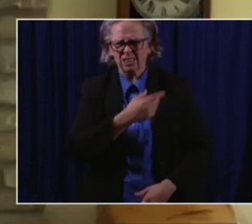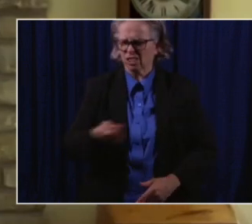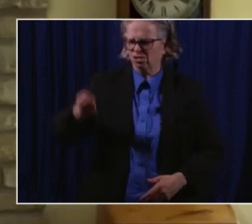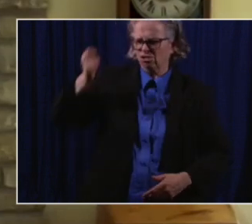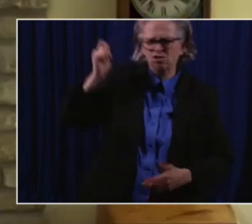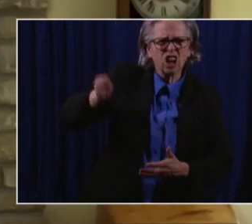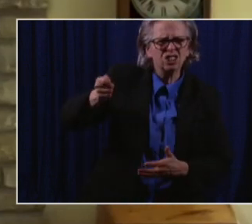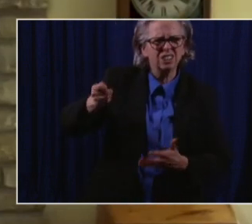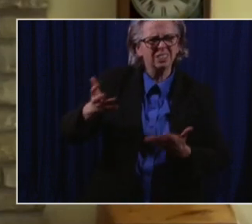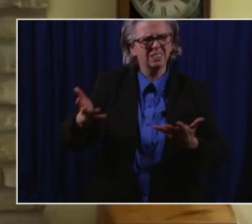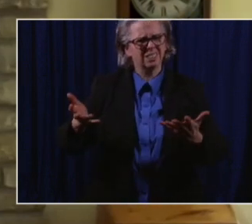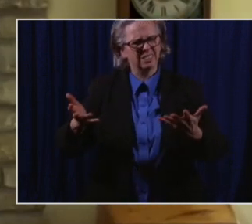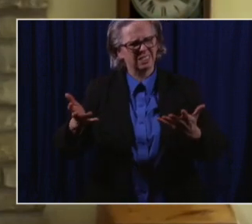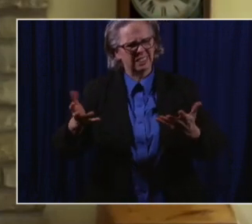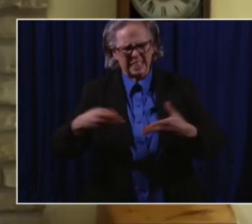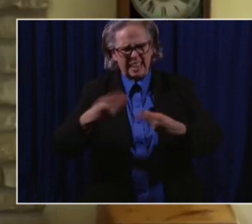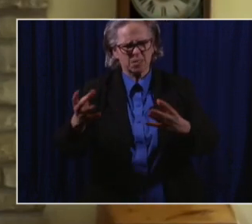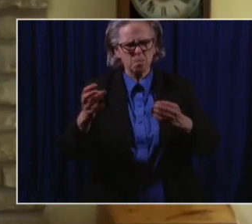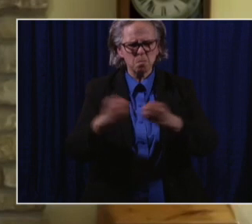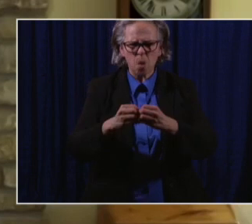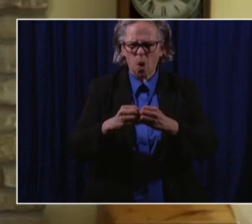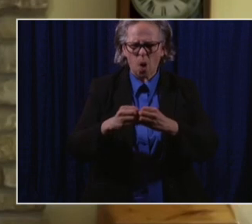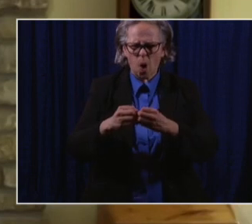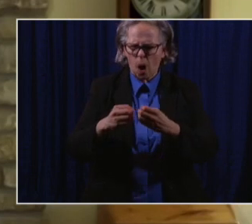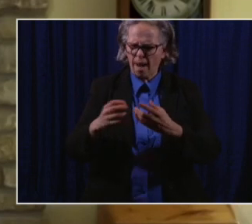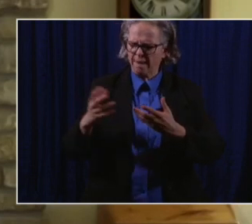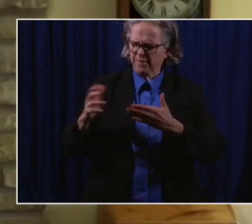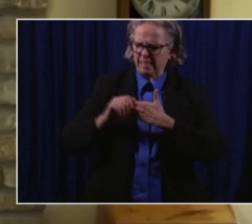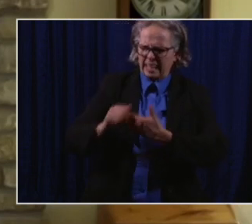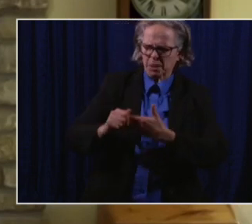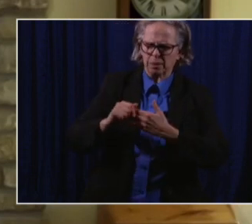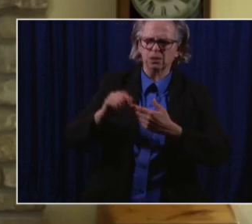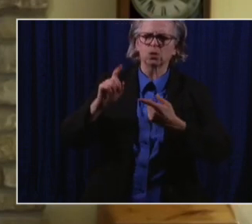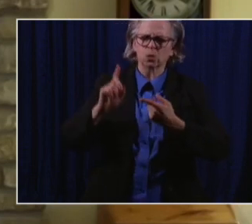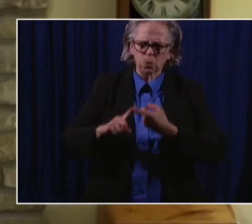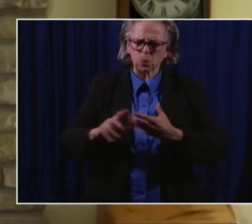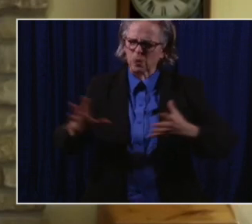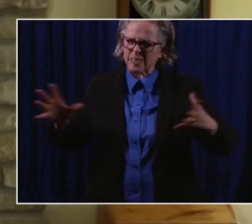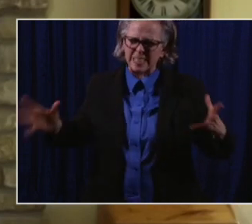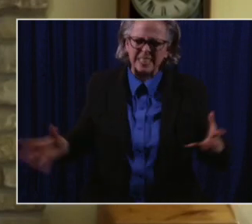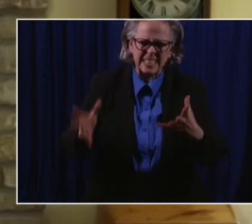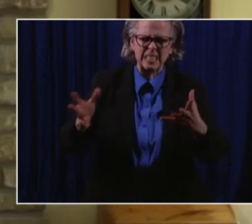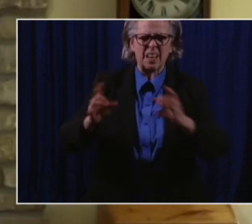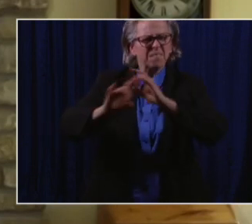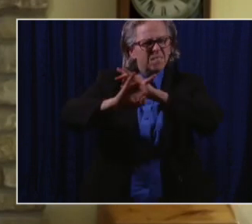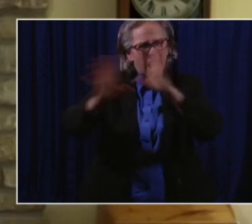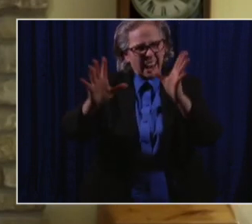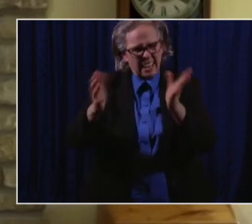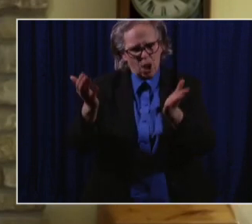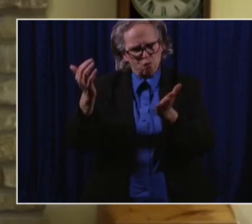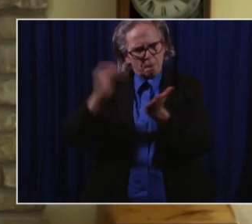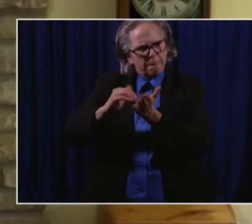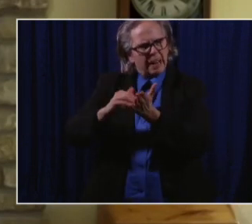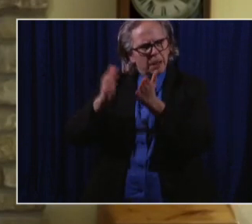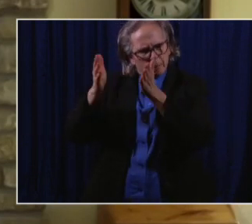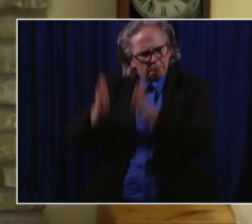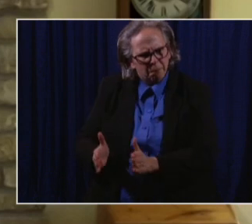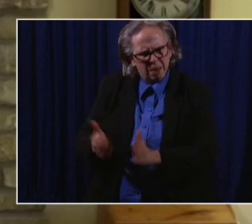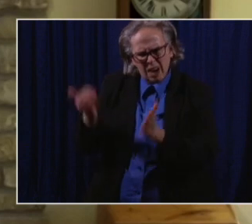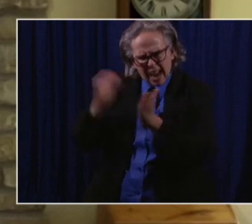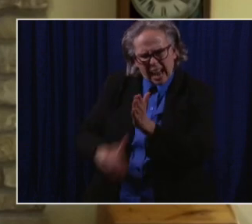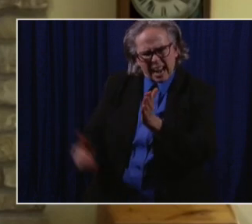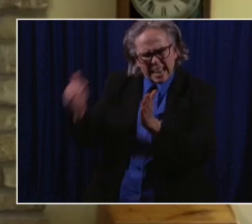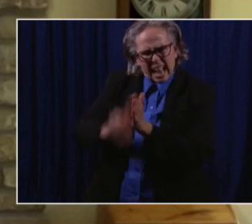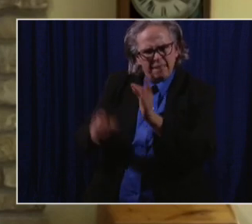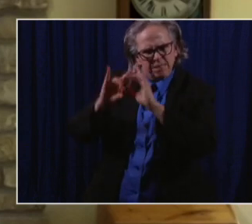Get this relatively small number of violent repeat offenders off our streets. The legislation we announced